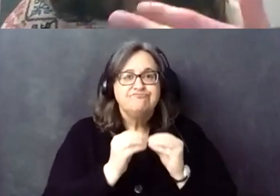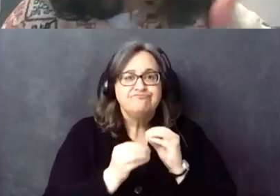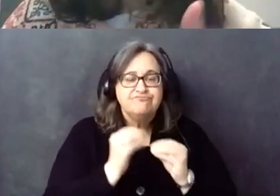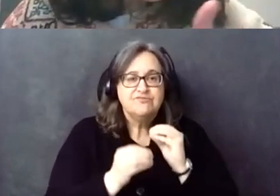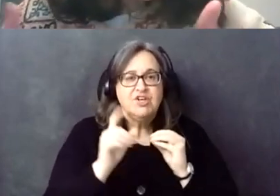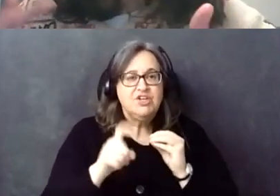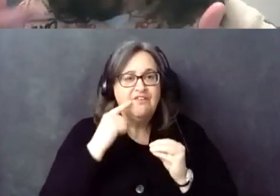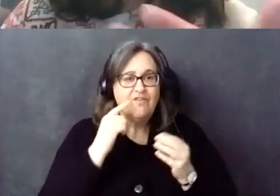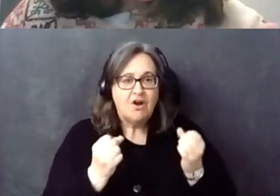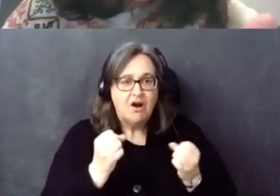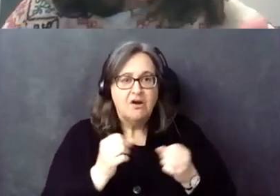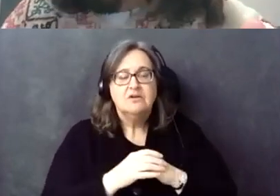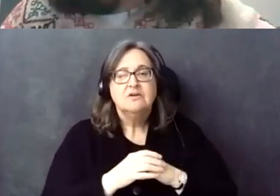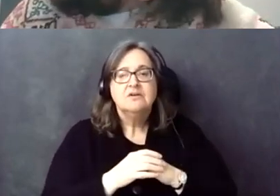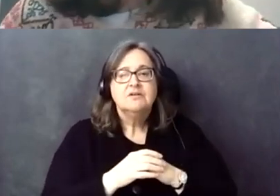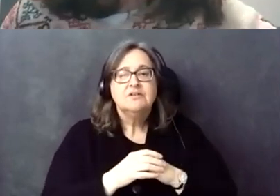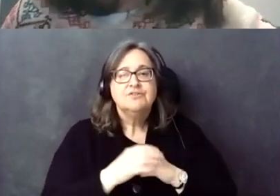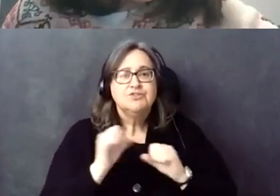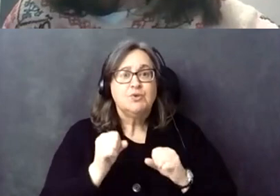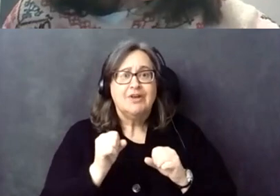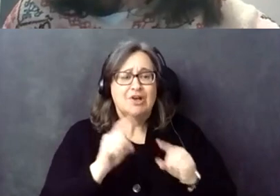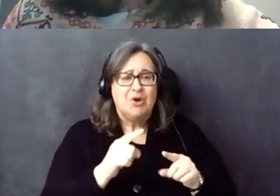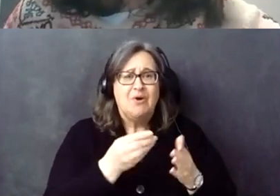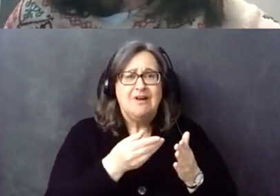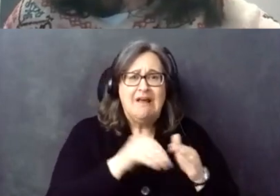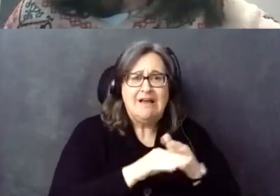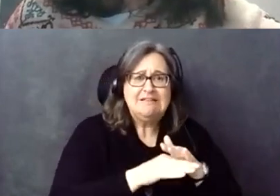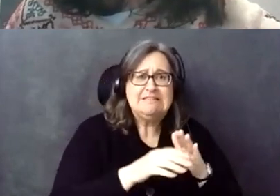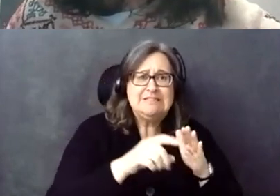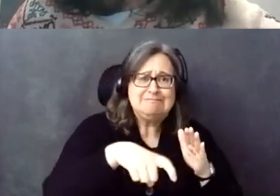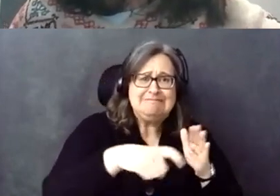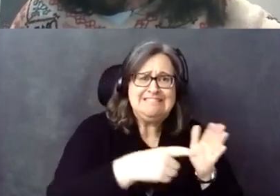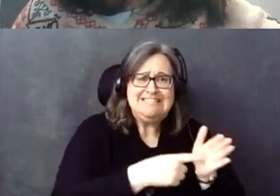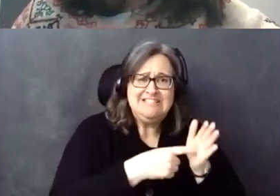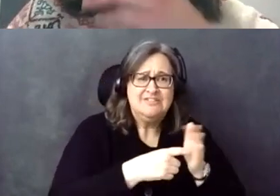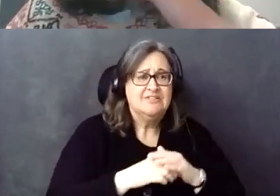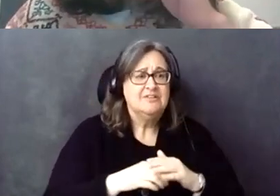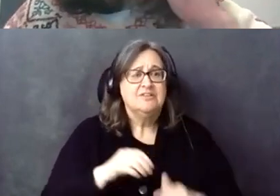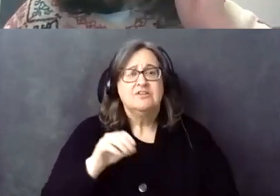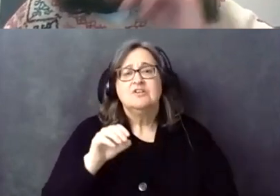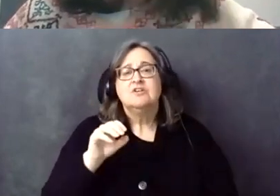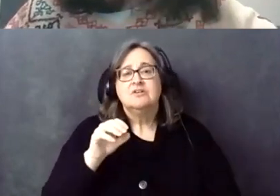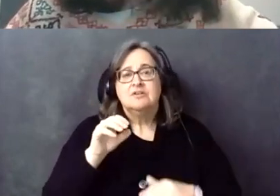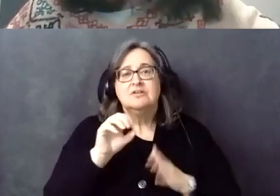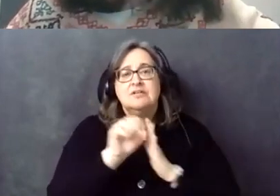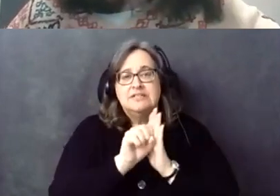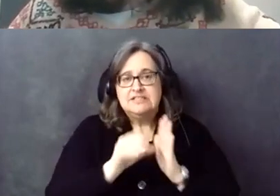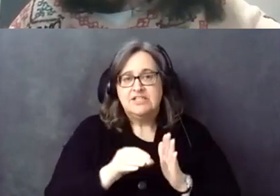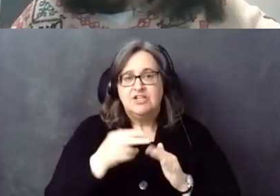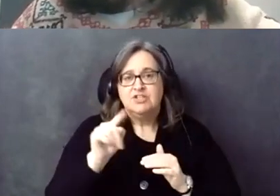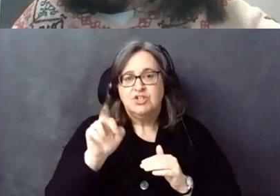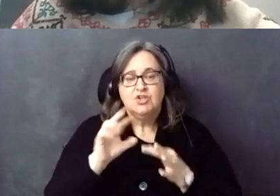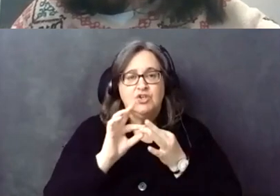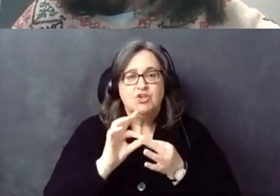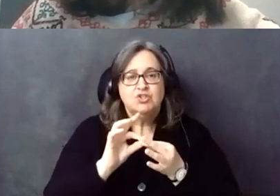that costs so that you can access things that you have to access. Okay, Ruth, so in that case, in terms of bike lanes